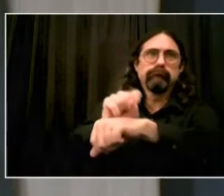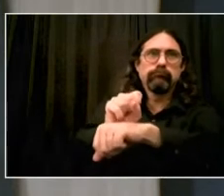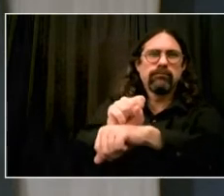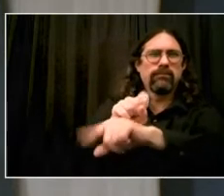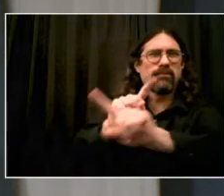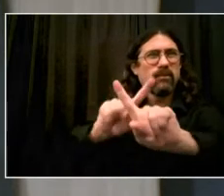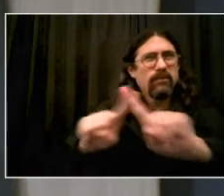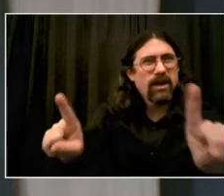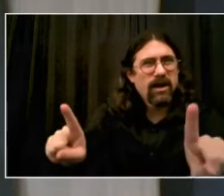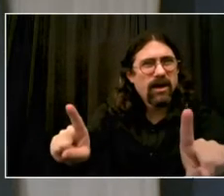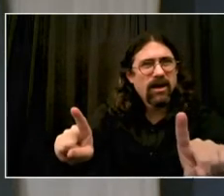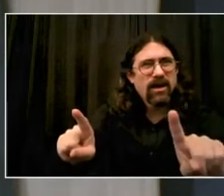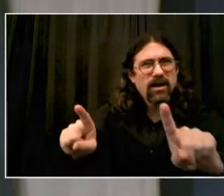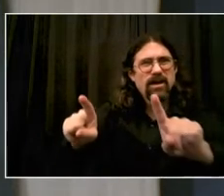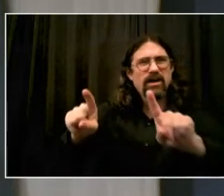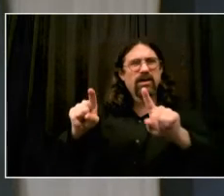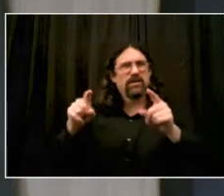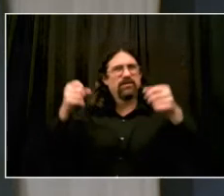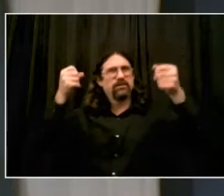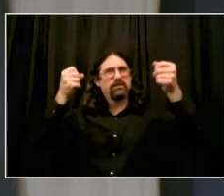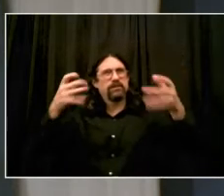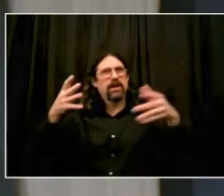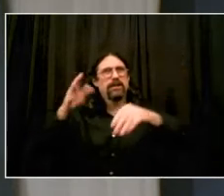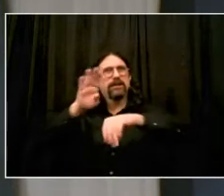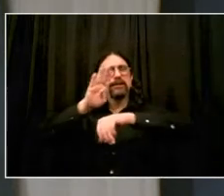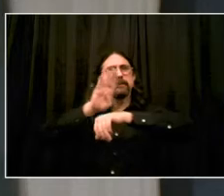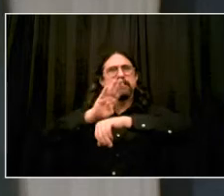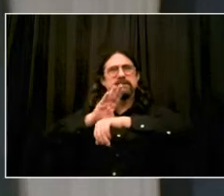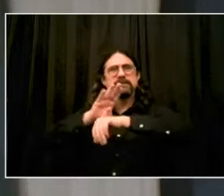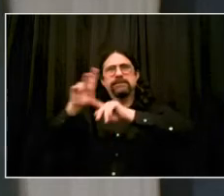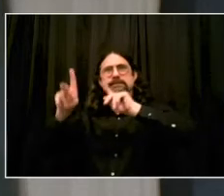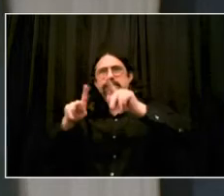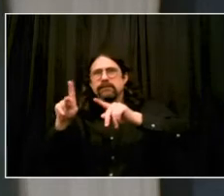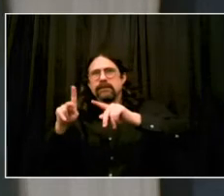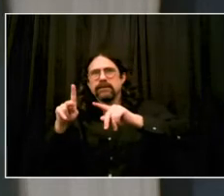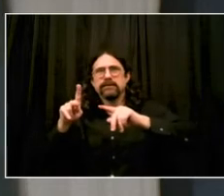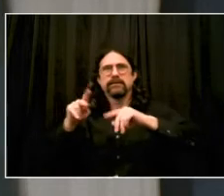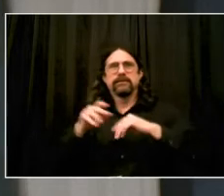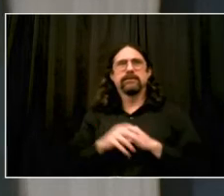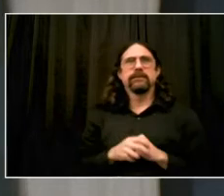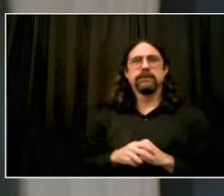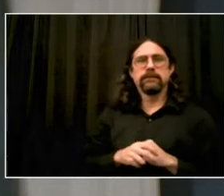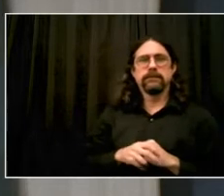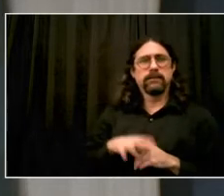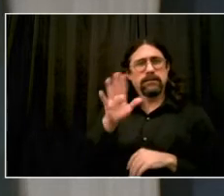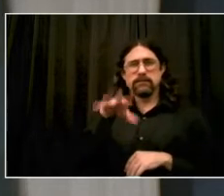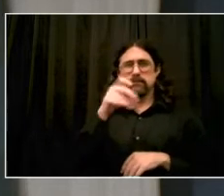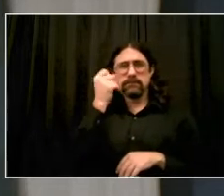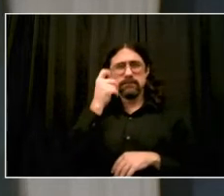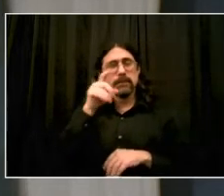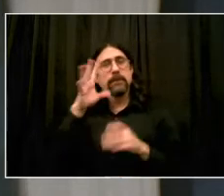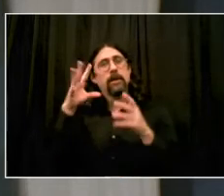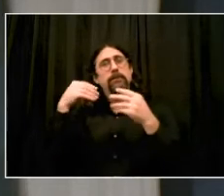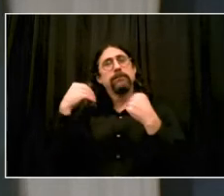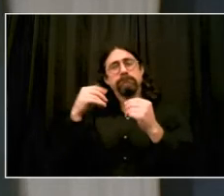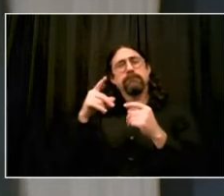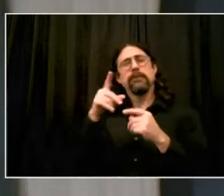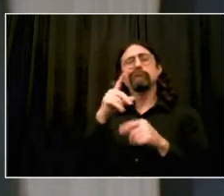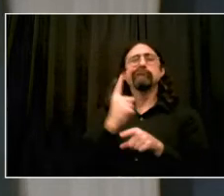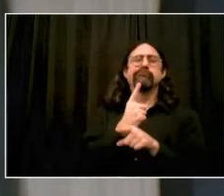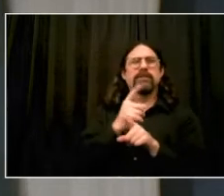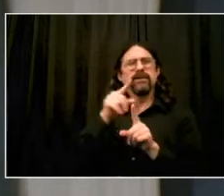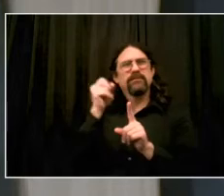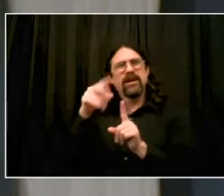in our city, and in our state also, because we should be looking at this as a statewide proposition, not just in the city. If we're moving away